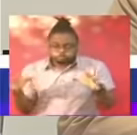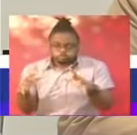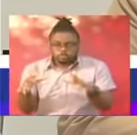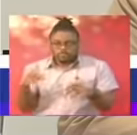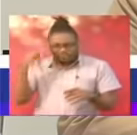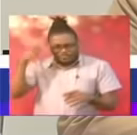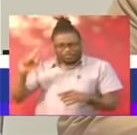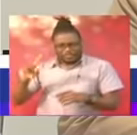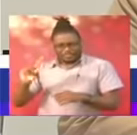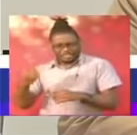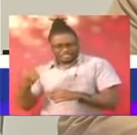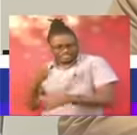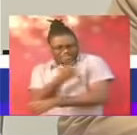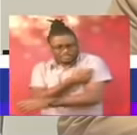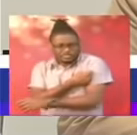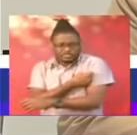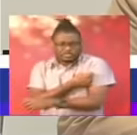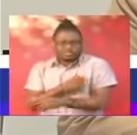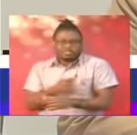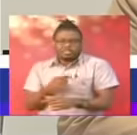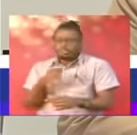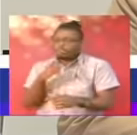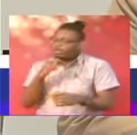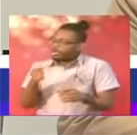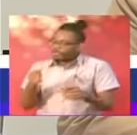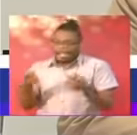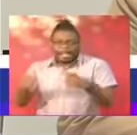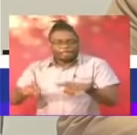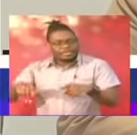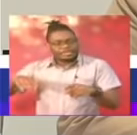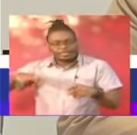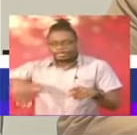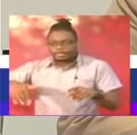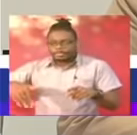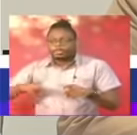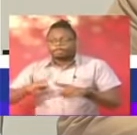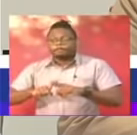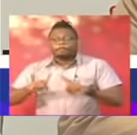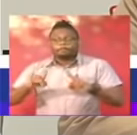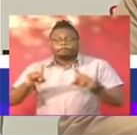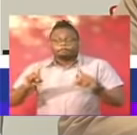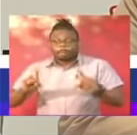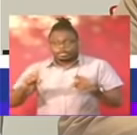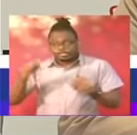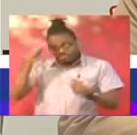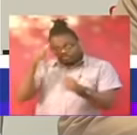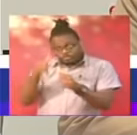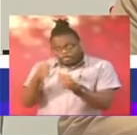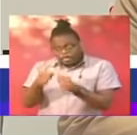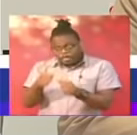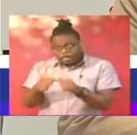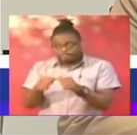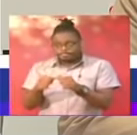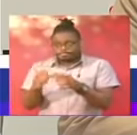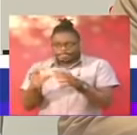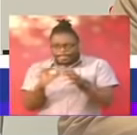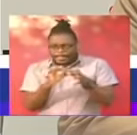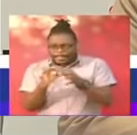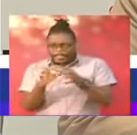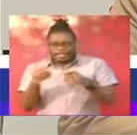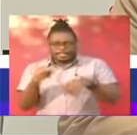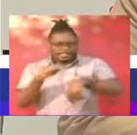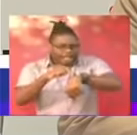in mind also that there is a relationship between the timing of the first doses and the timing of the second, so that